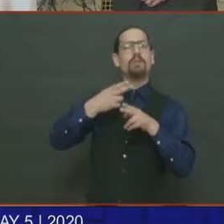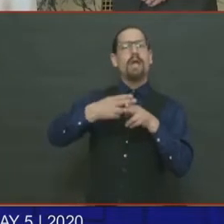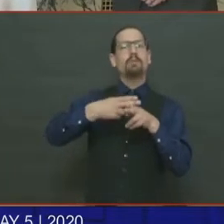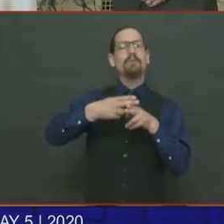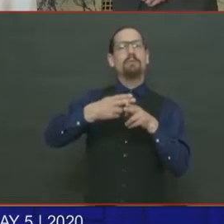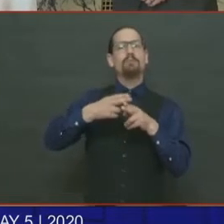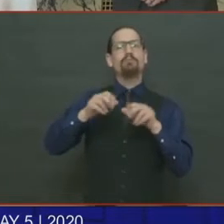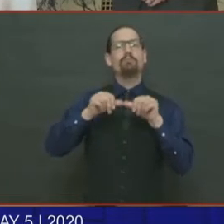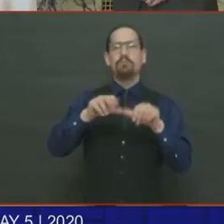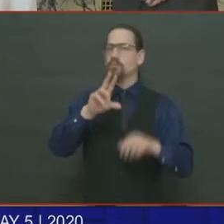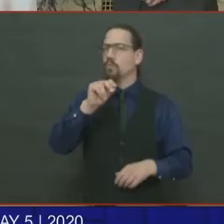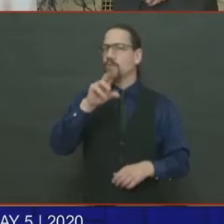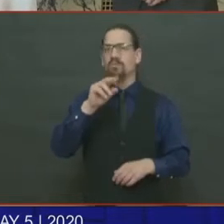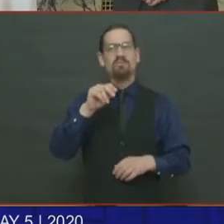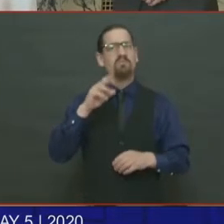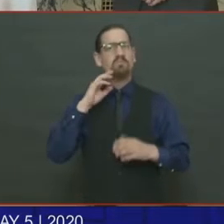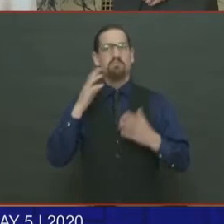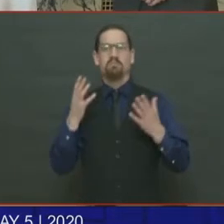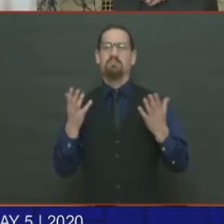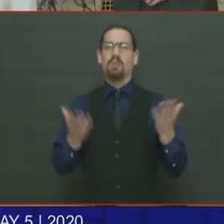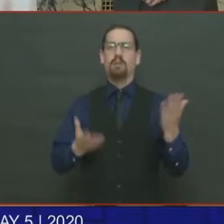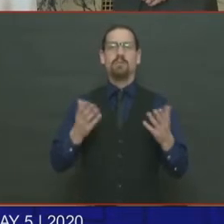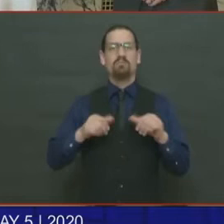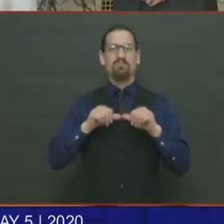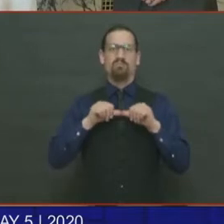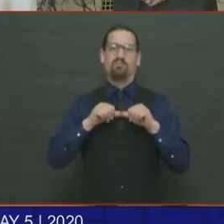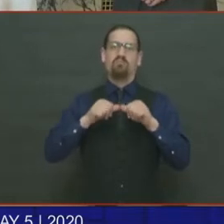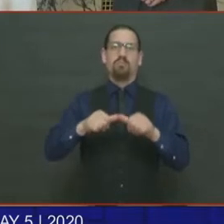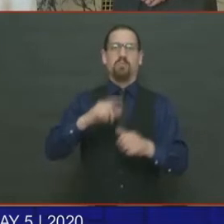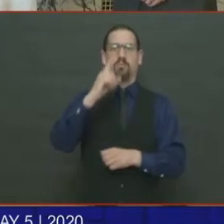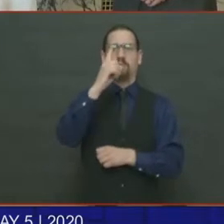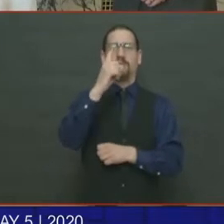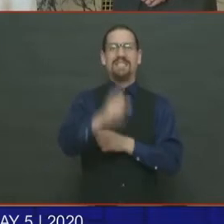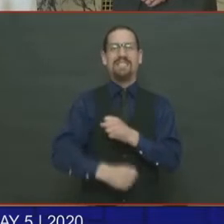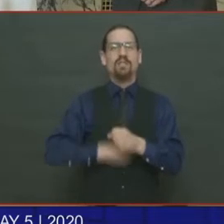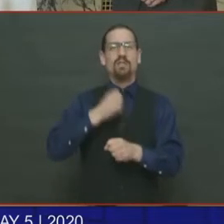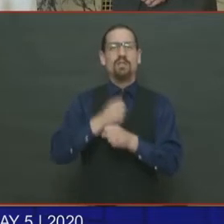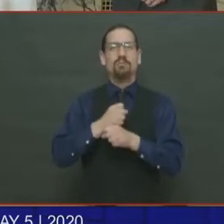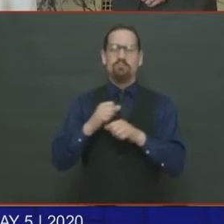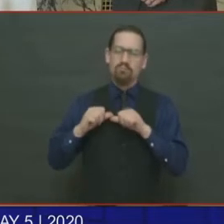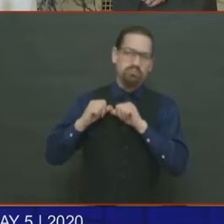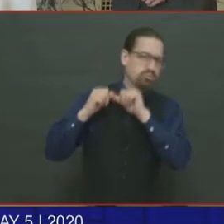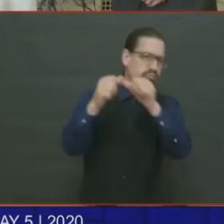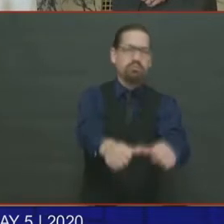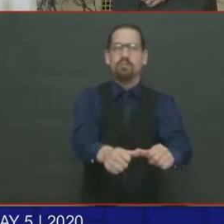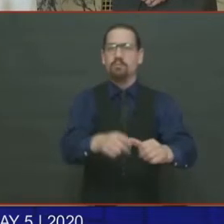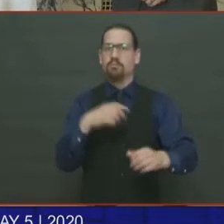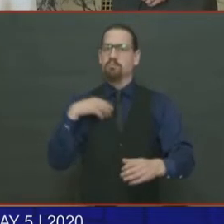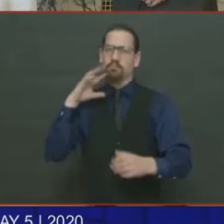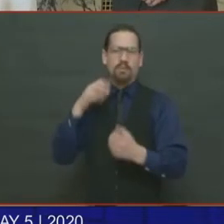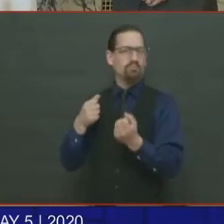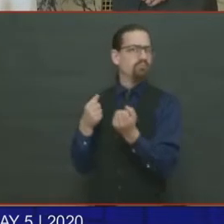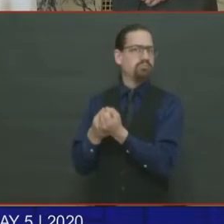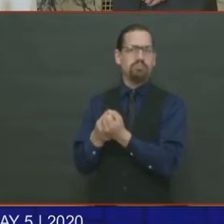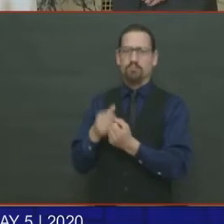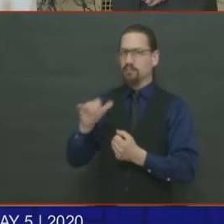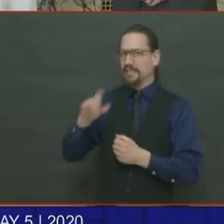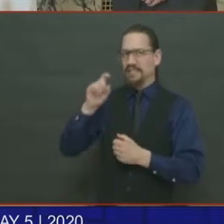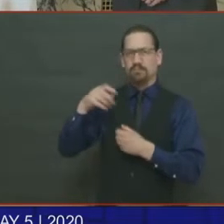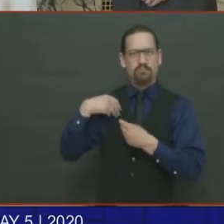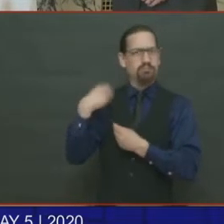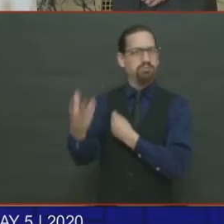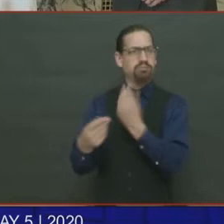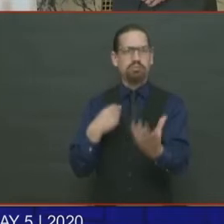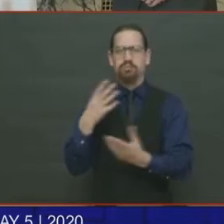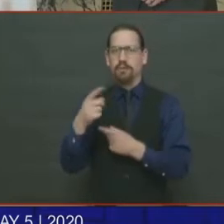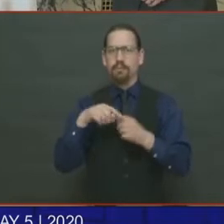year, and we're going to make sure you have the support that you need. The food bank is serving as a hub for emergency food